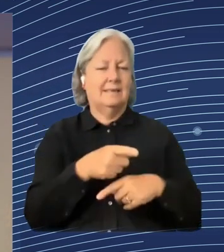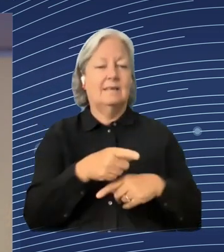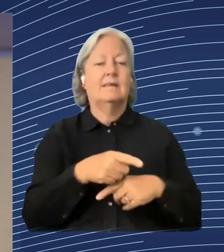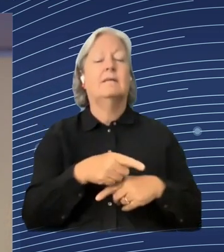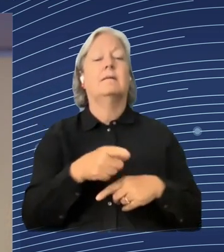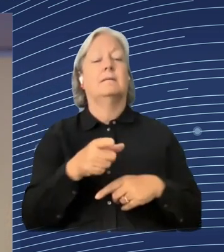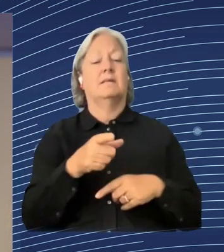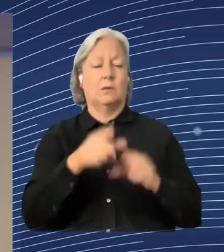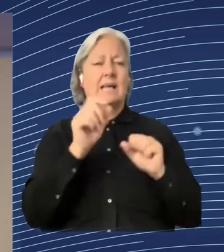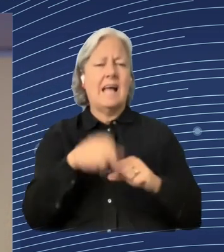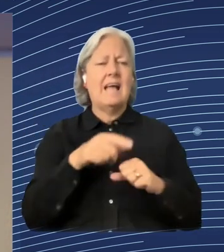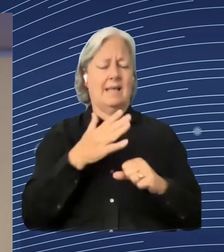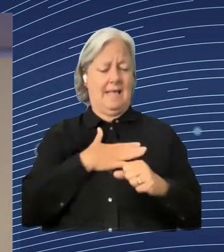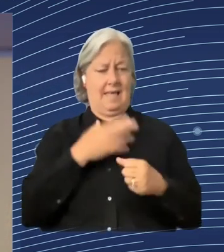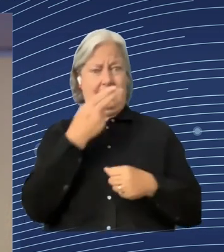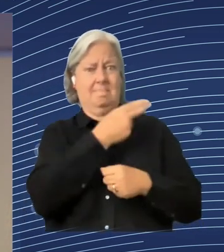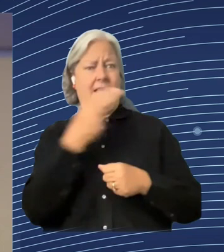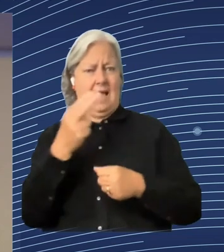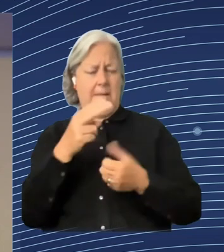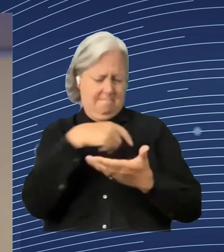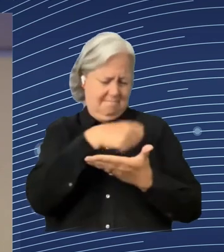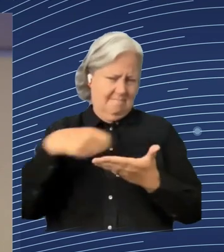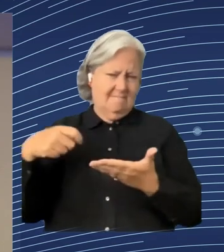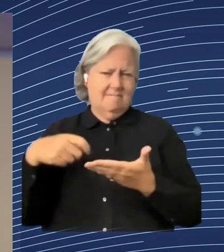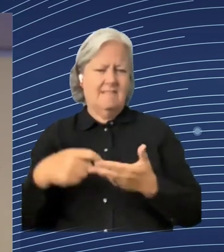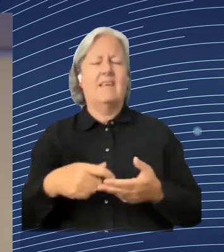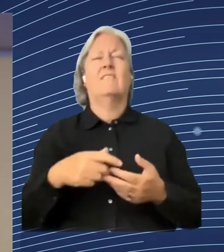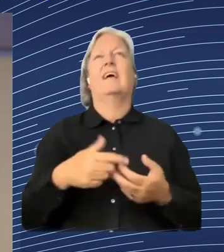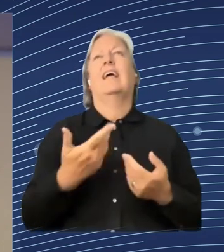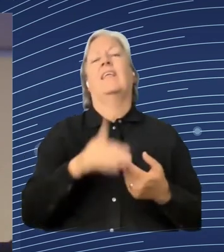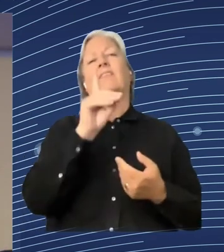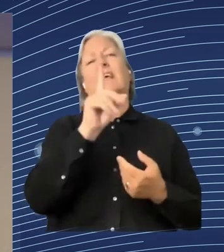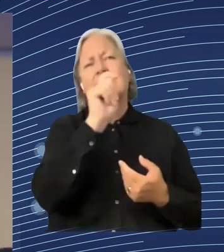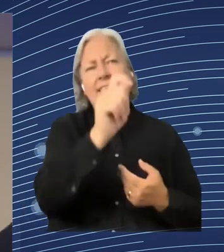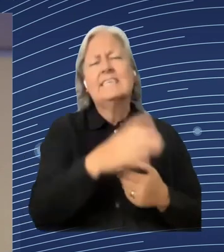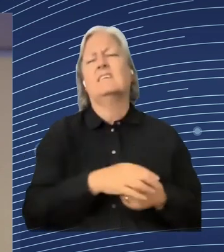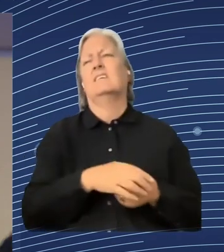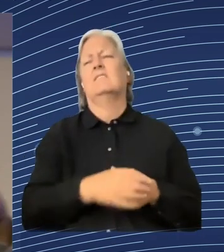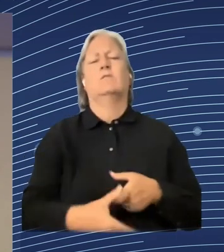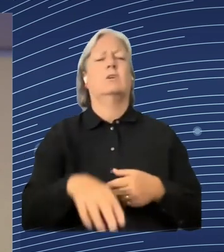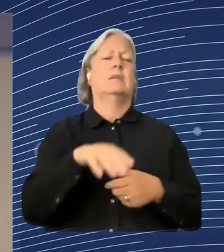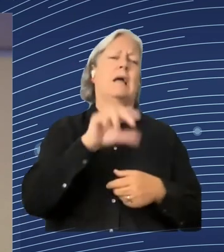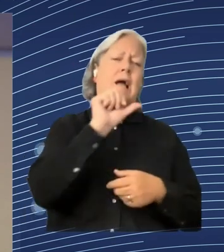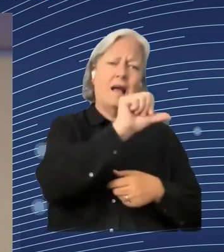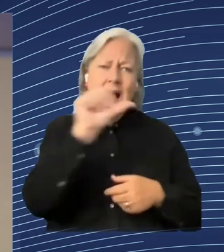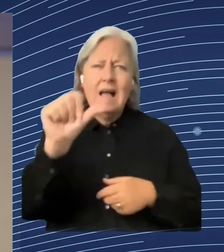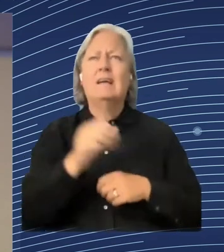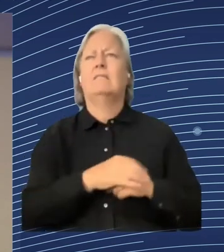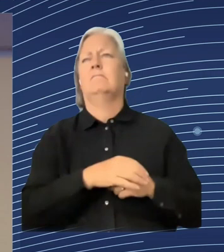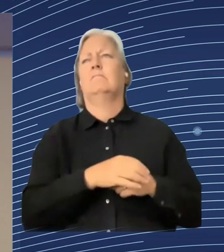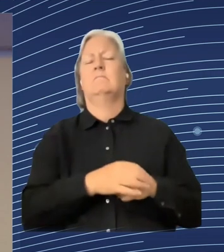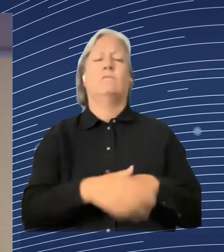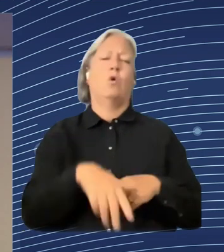many different phrases, with T, with DT, with double A, or whatever, and that's what my colleague already said. If